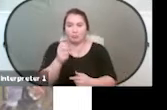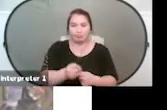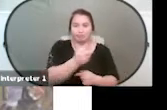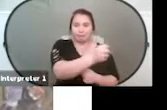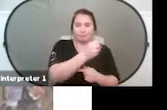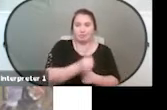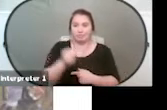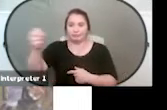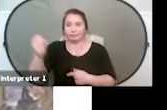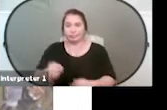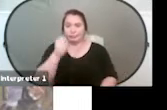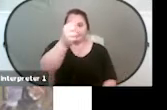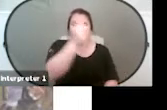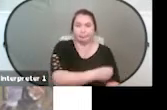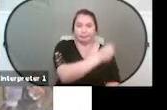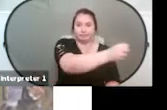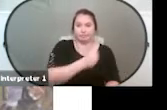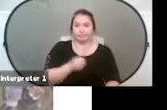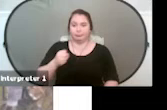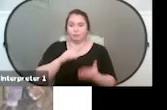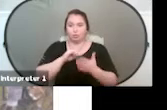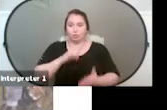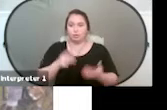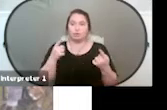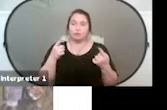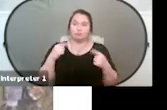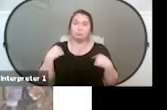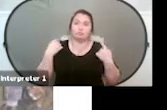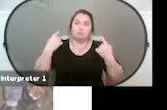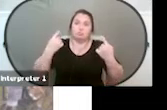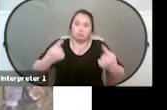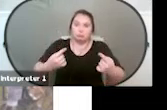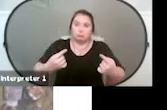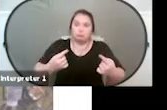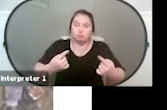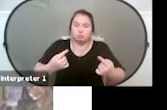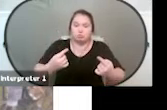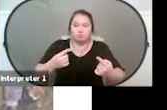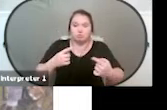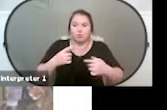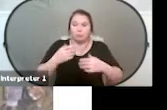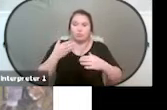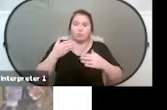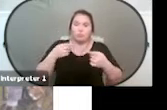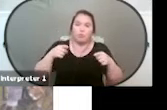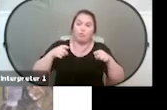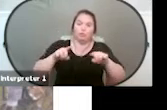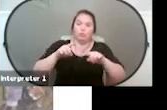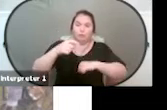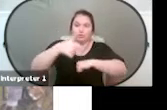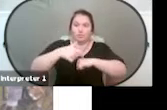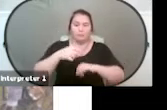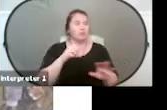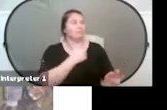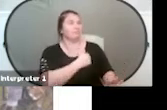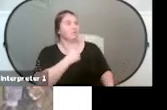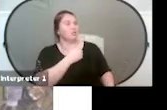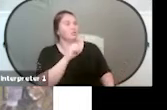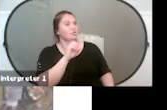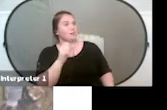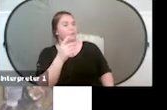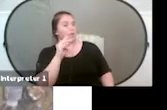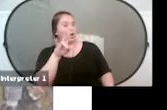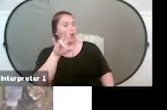replace and renovate those spaces over time. In this phase, I'm sorry, this is Ilda Sabito. In this phase, is the